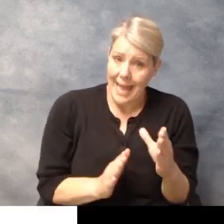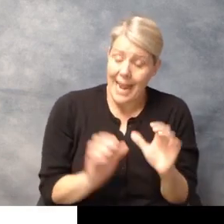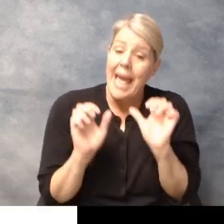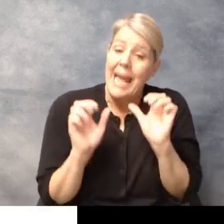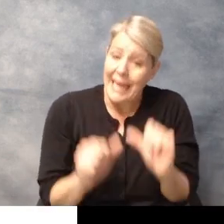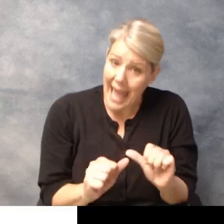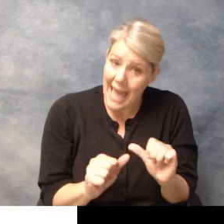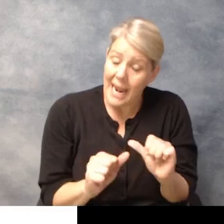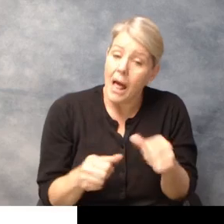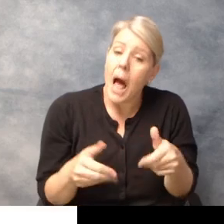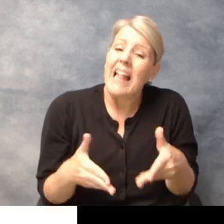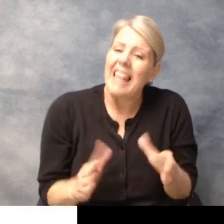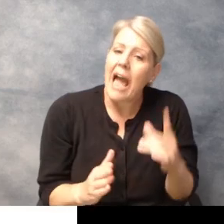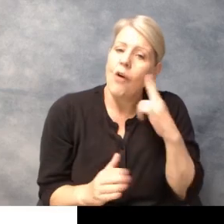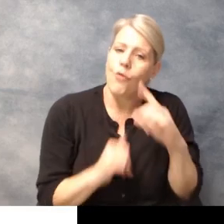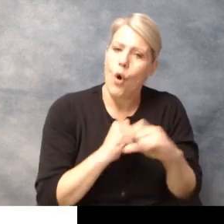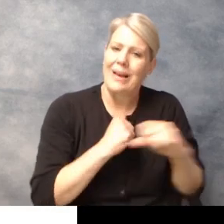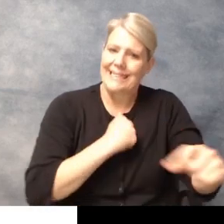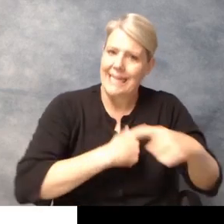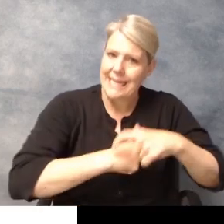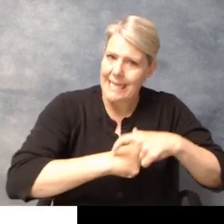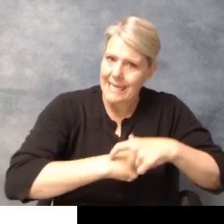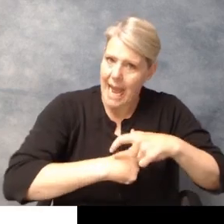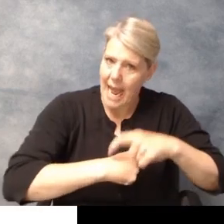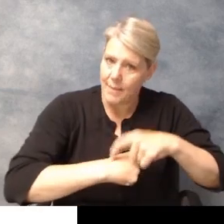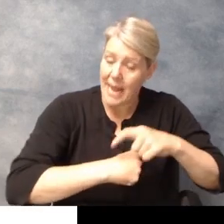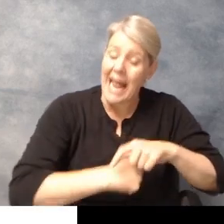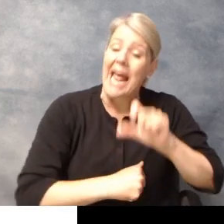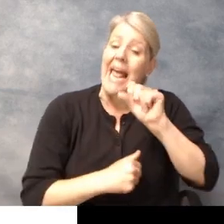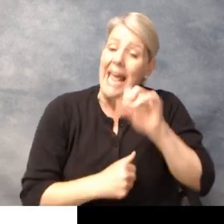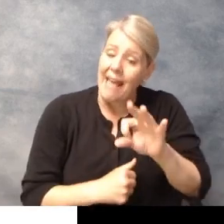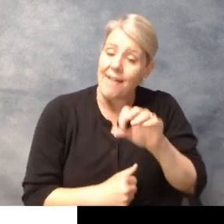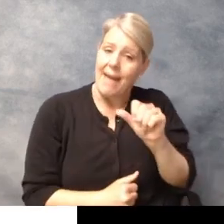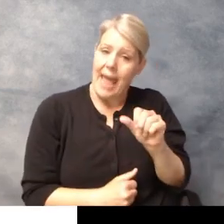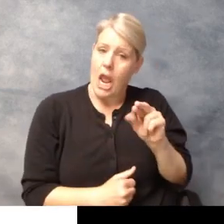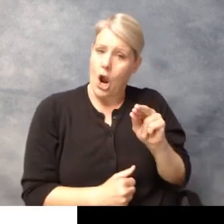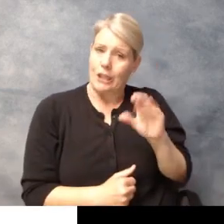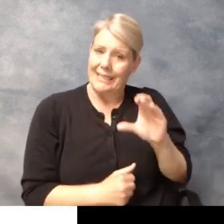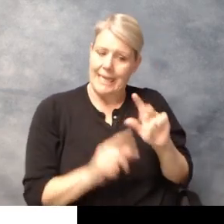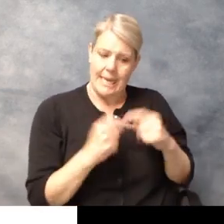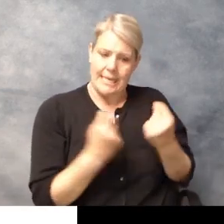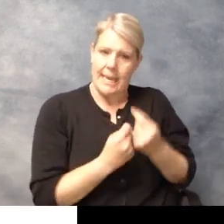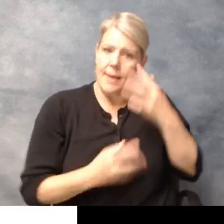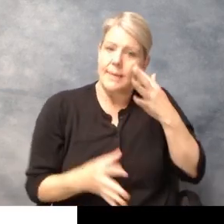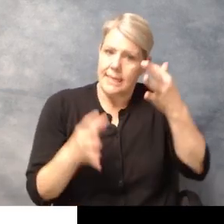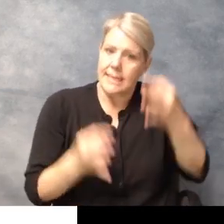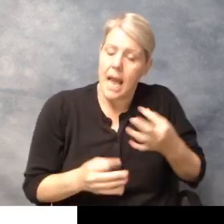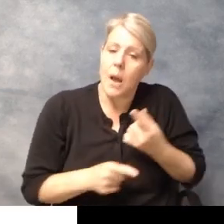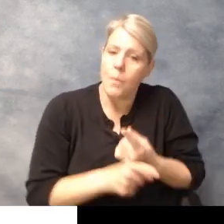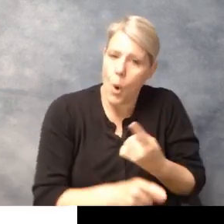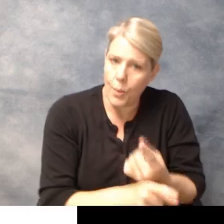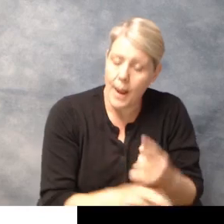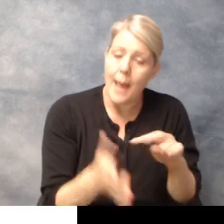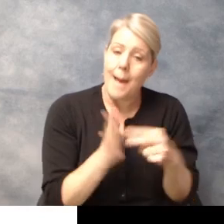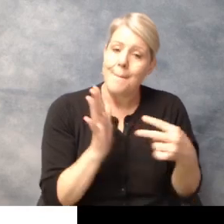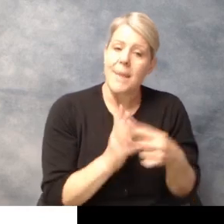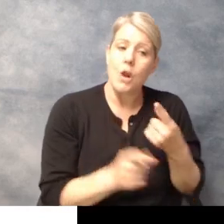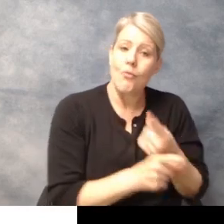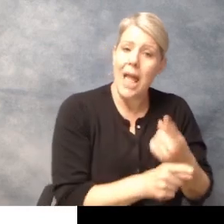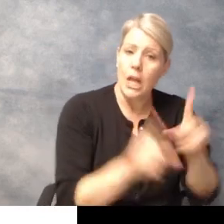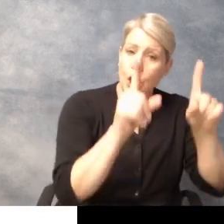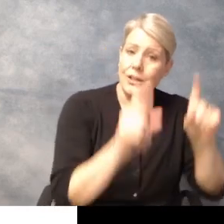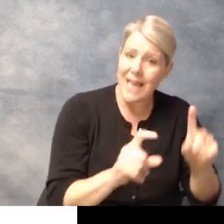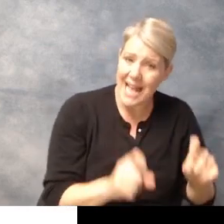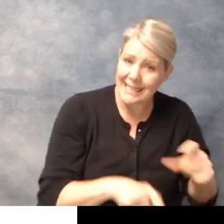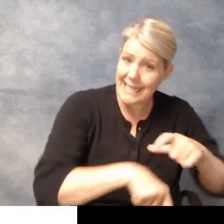time as an accommodation, if determined appropriate by the ARC, which would extend the time onto the suggested time